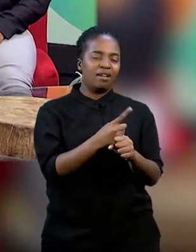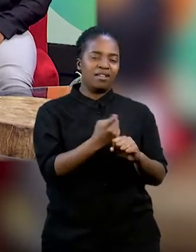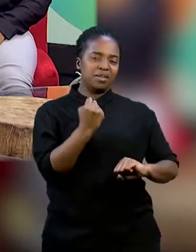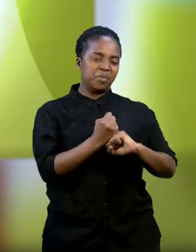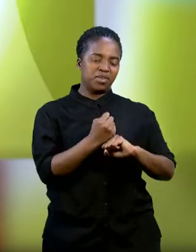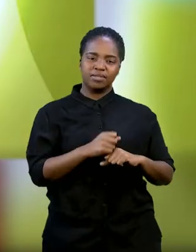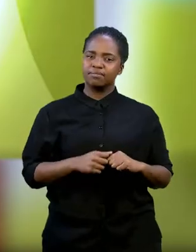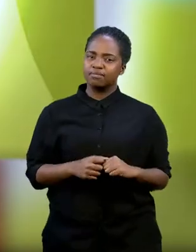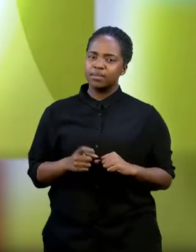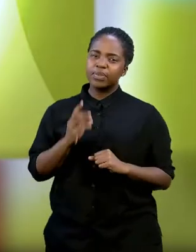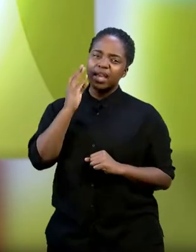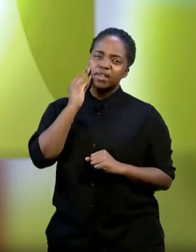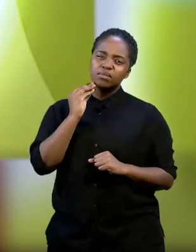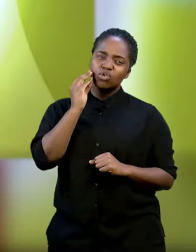bo